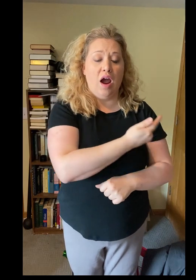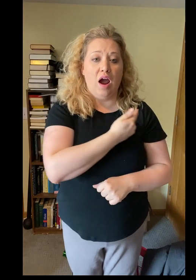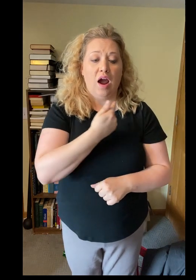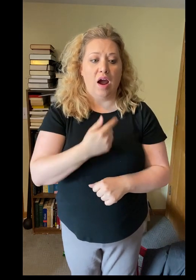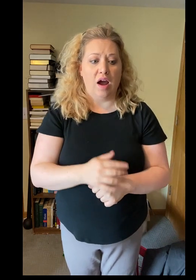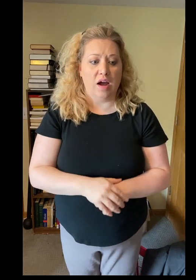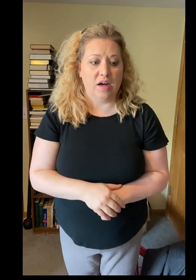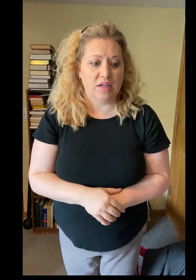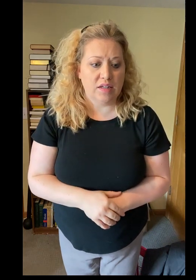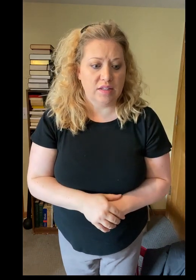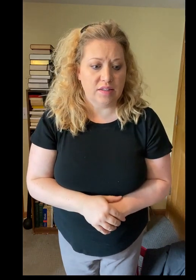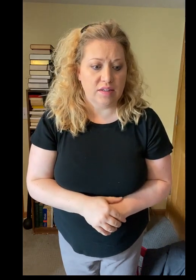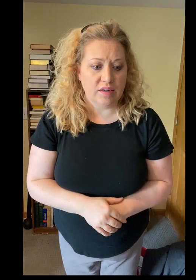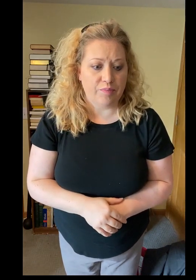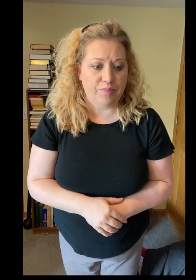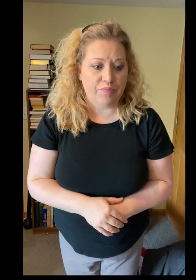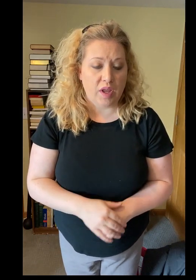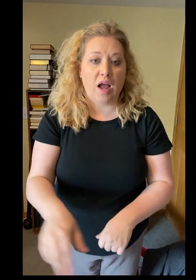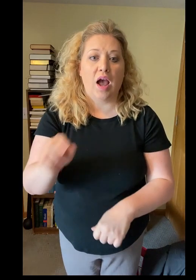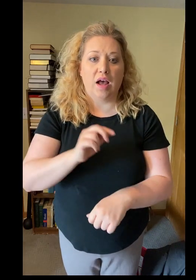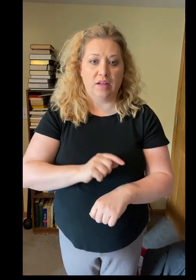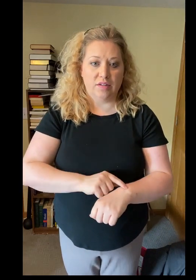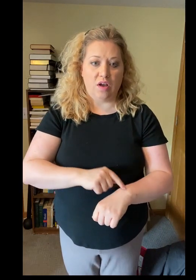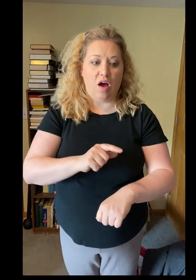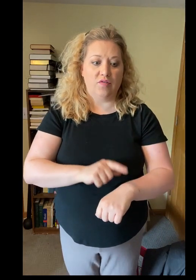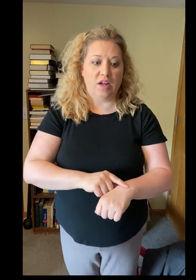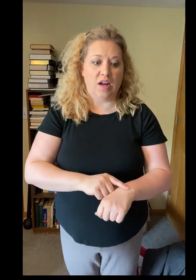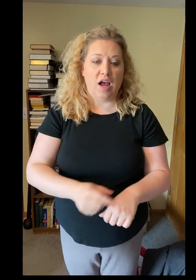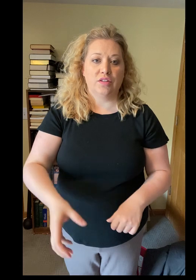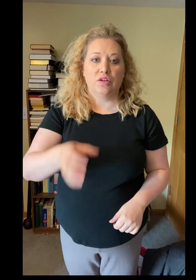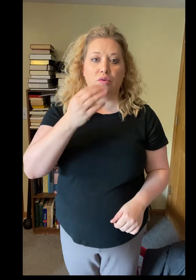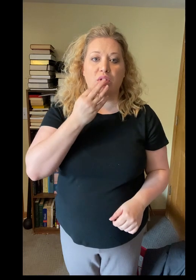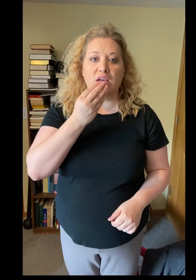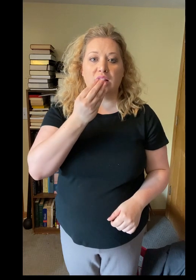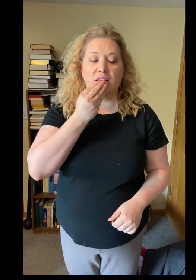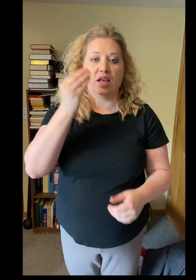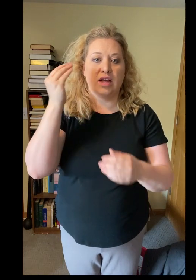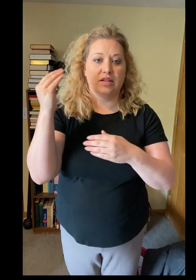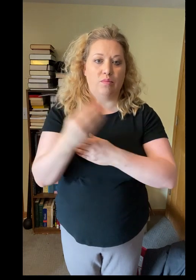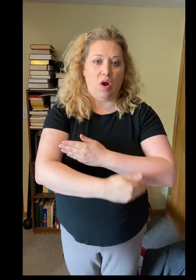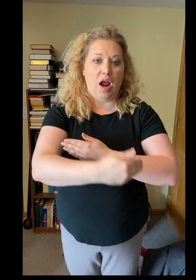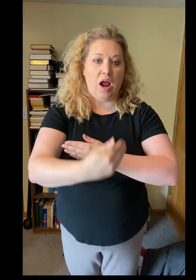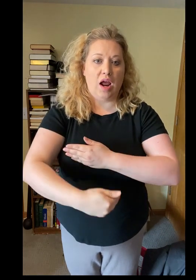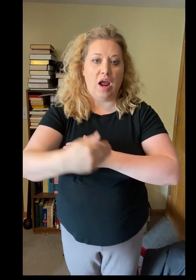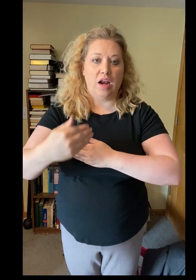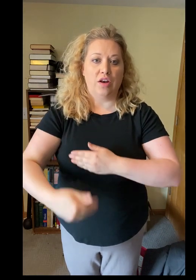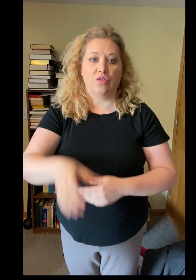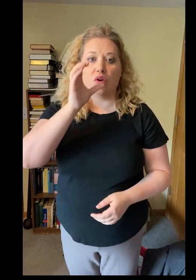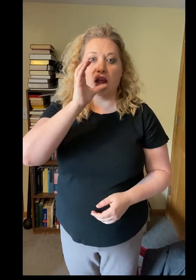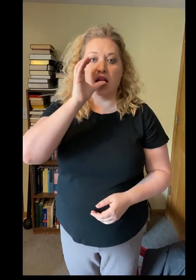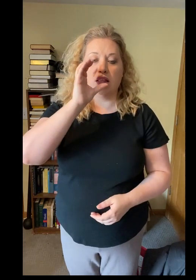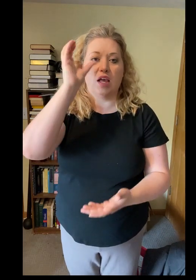us. As often as you eat his blood